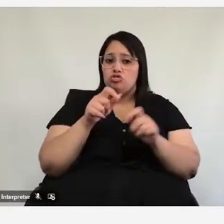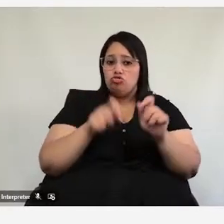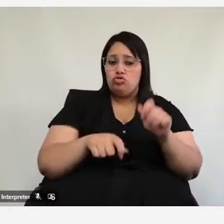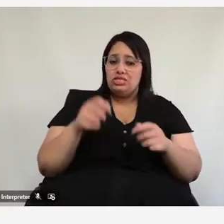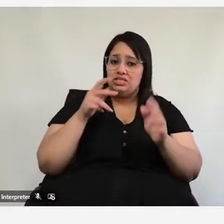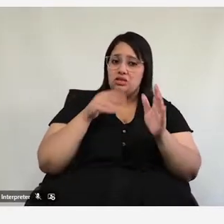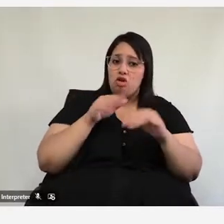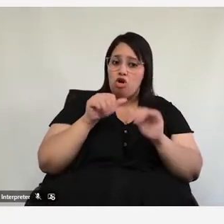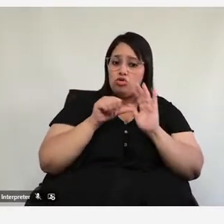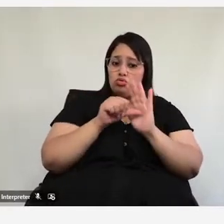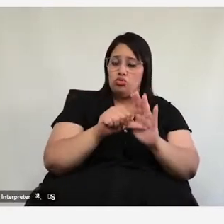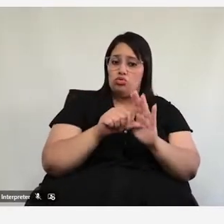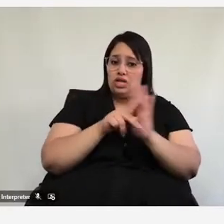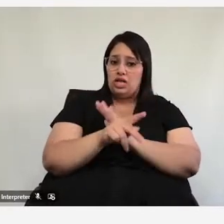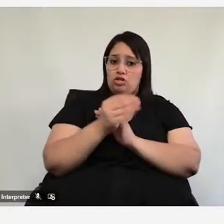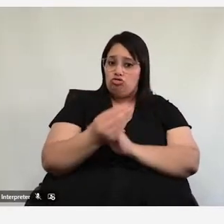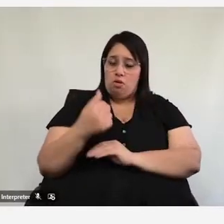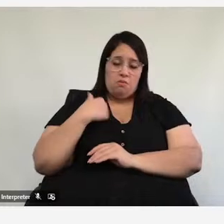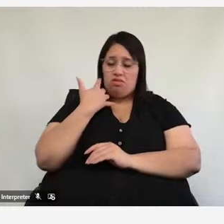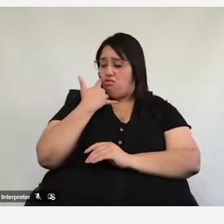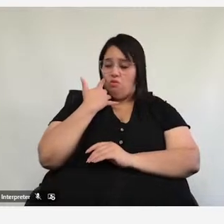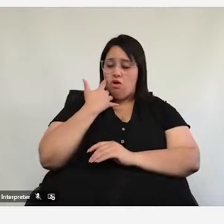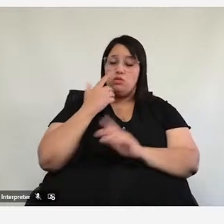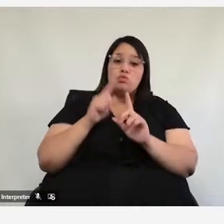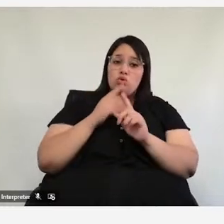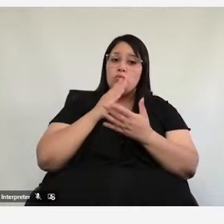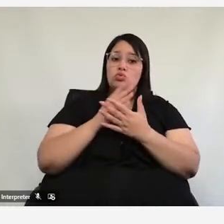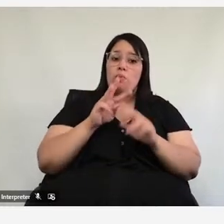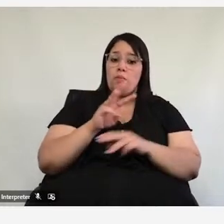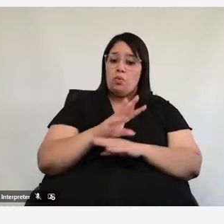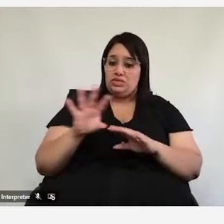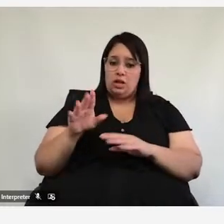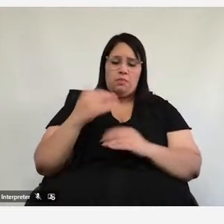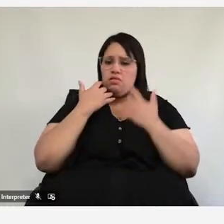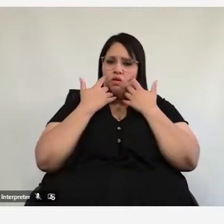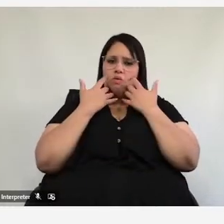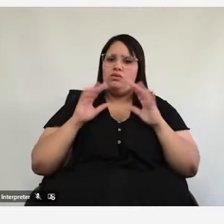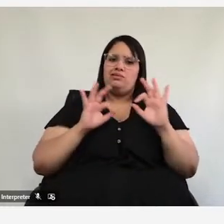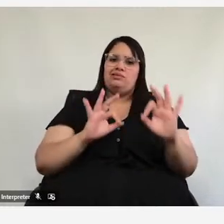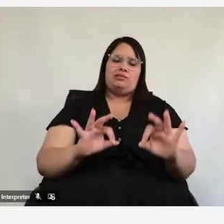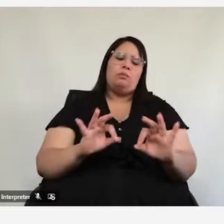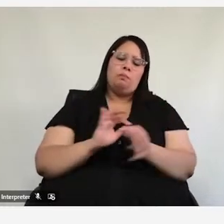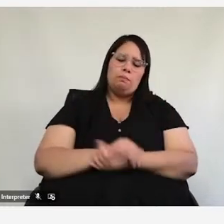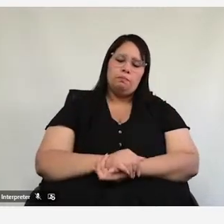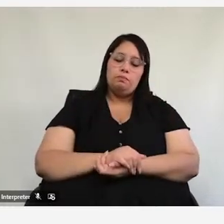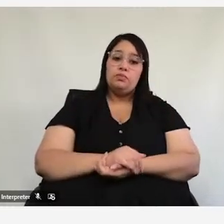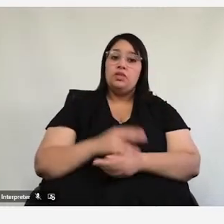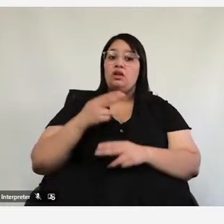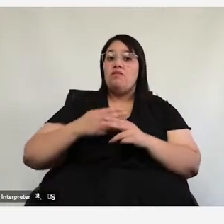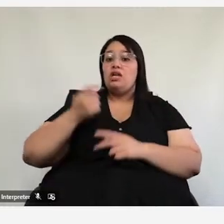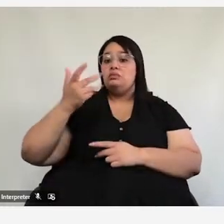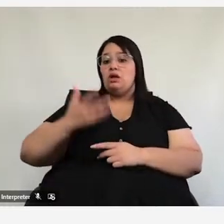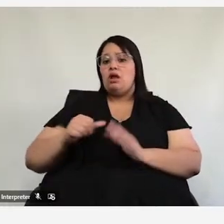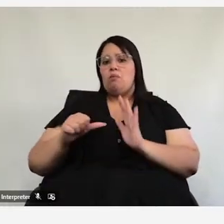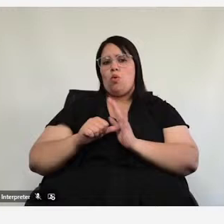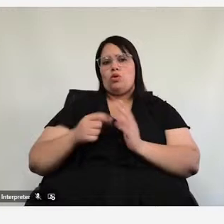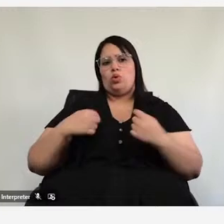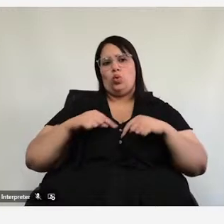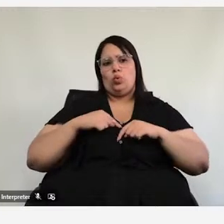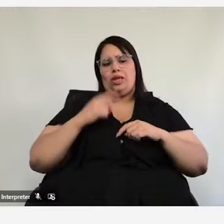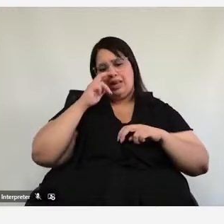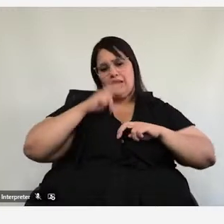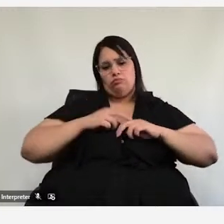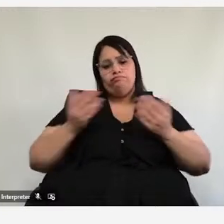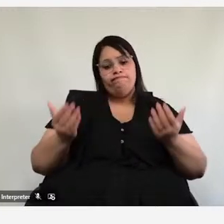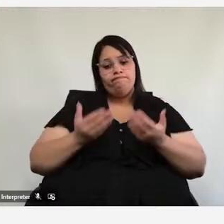I certainly don't, and I can assure you that the people of the Western Cape don't either. Finally, Speaker, it's important that we emphasize how